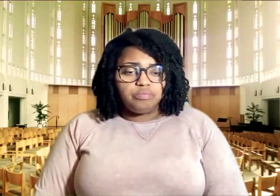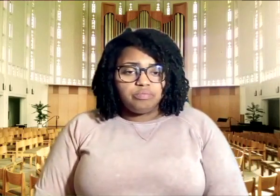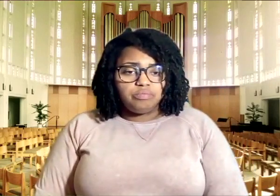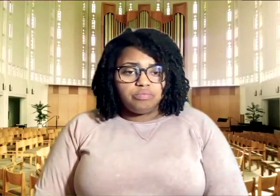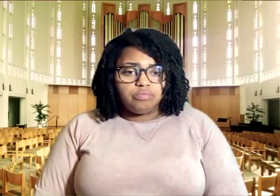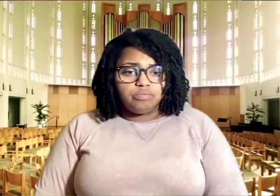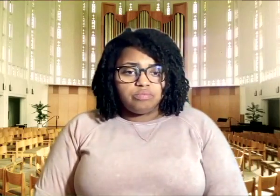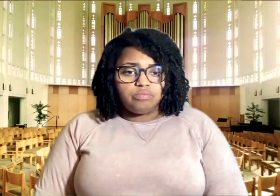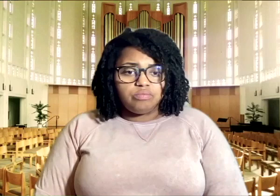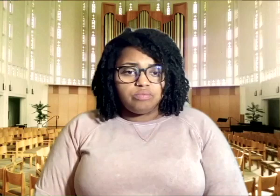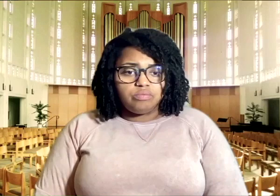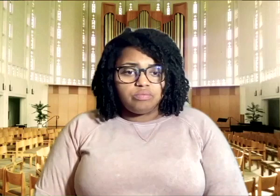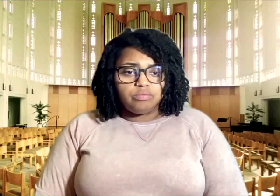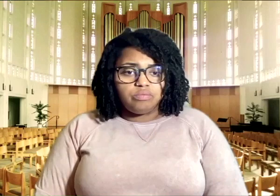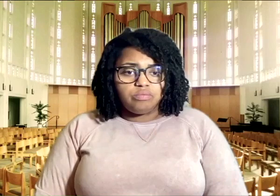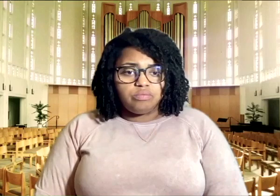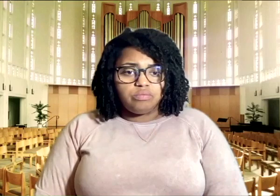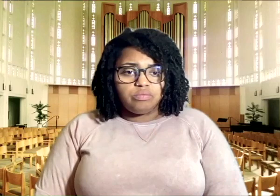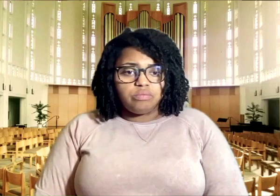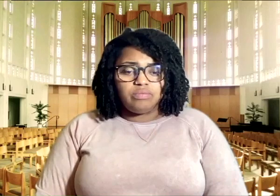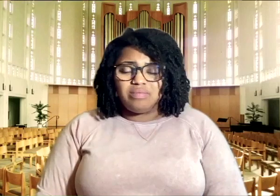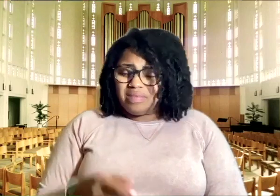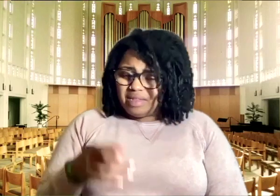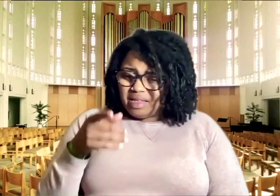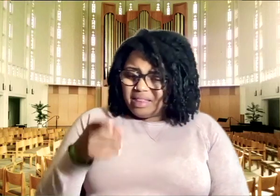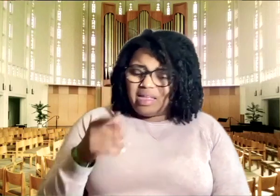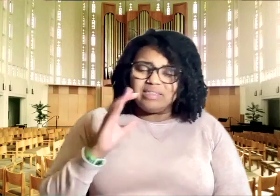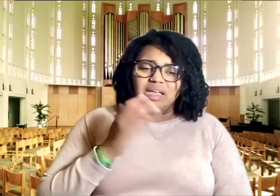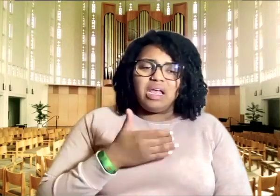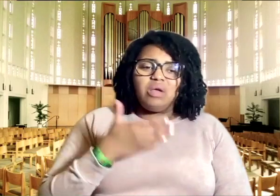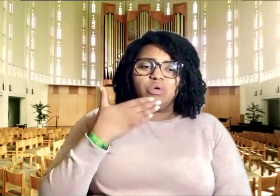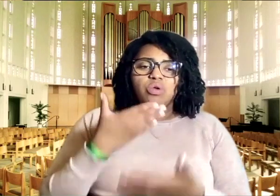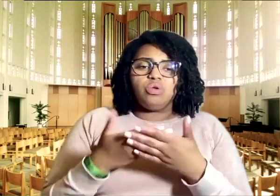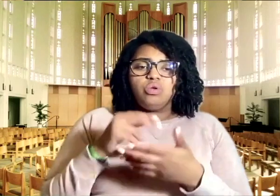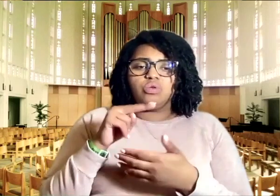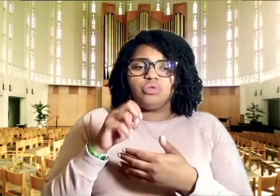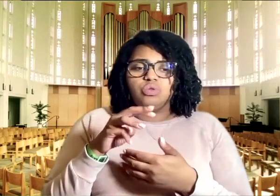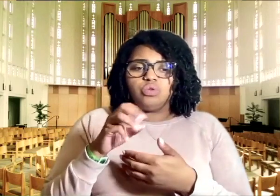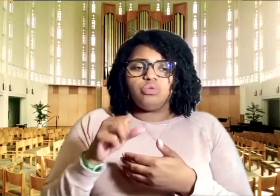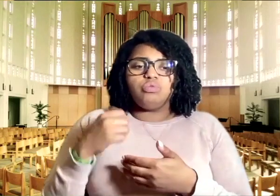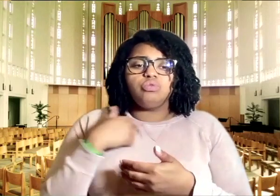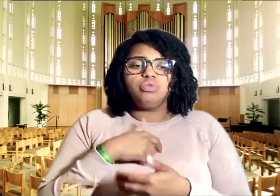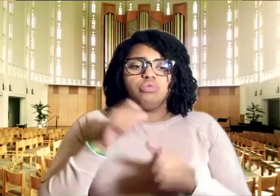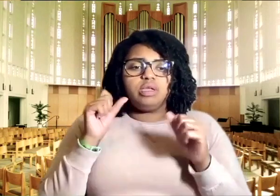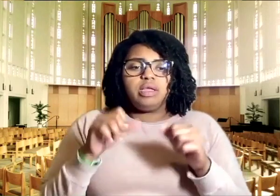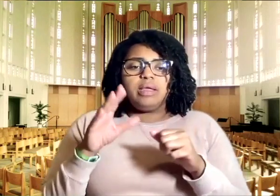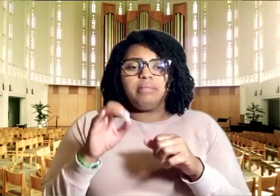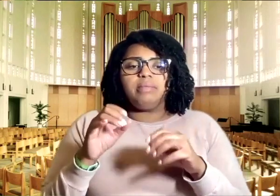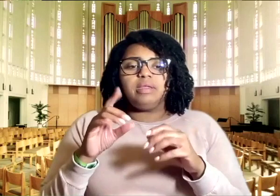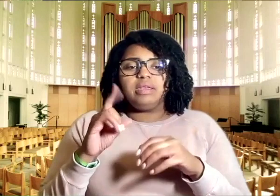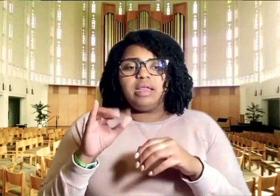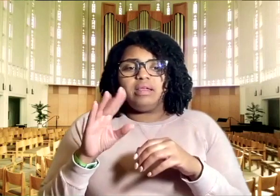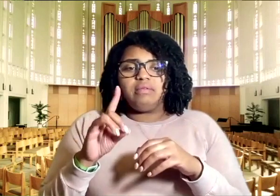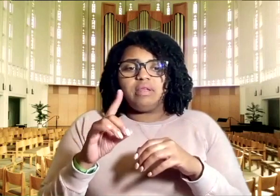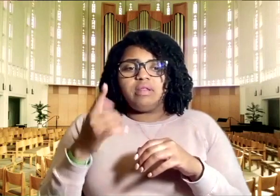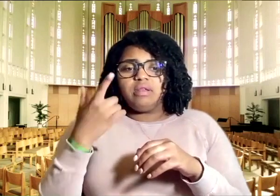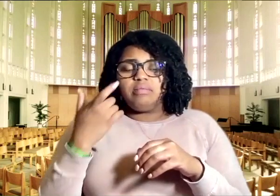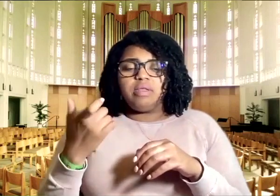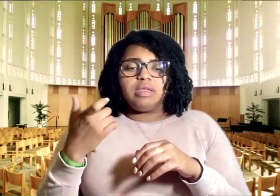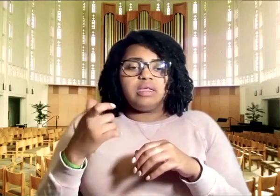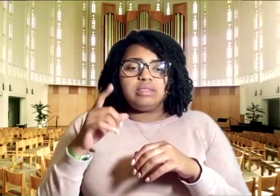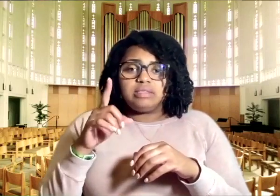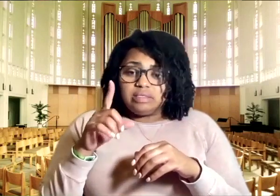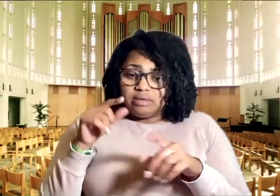And this is our good news, that we can be David. Because even in David's weakened